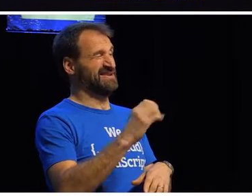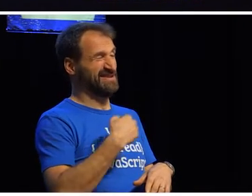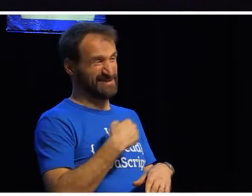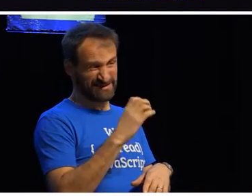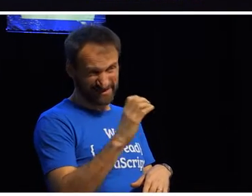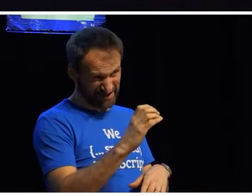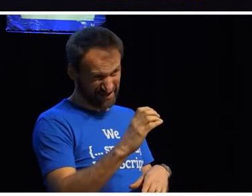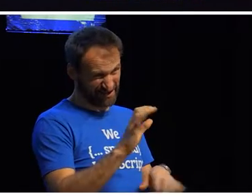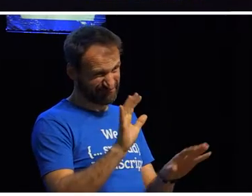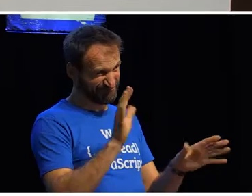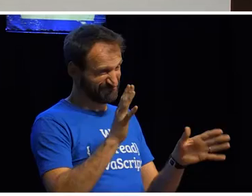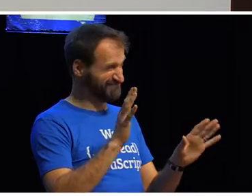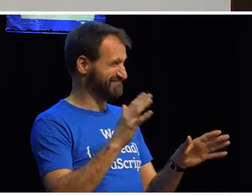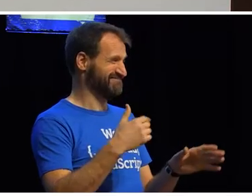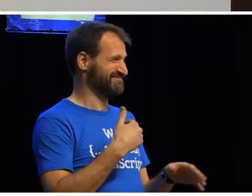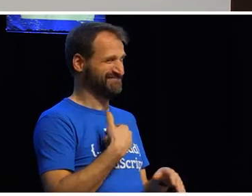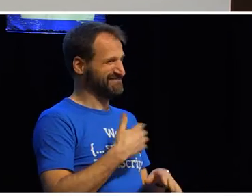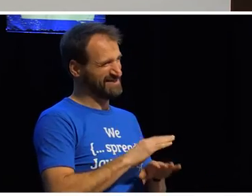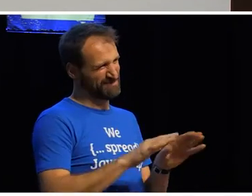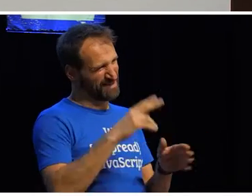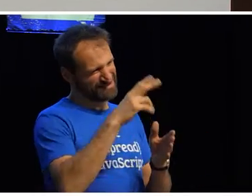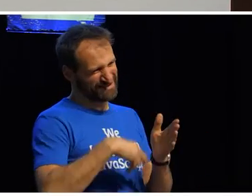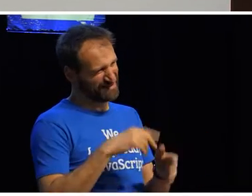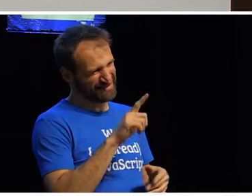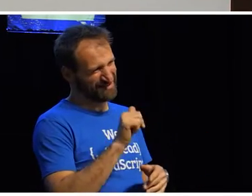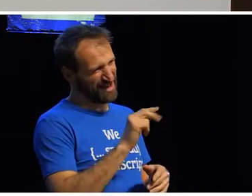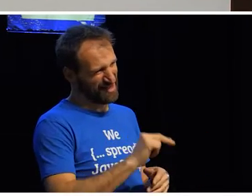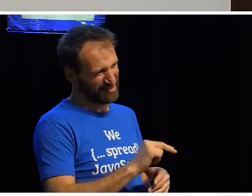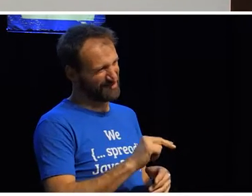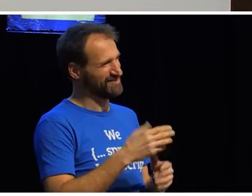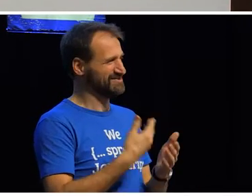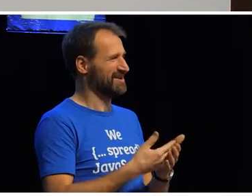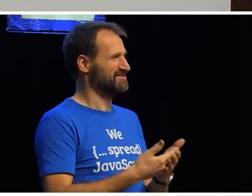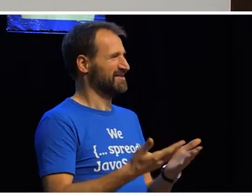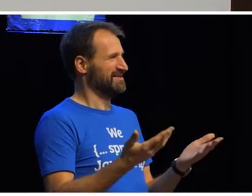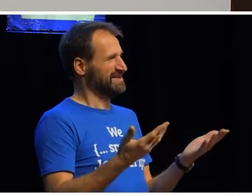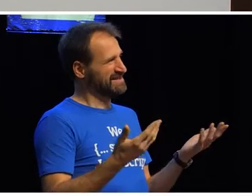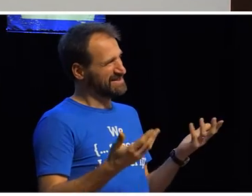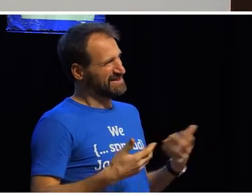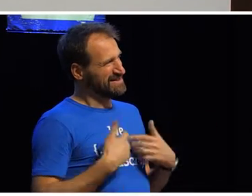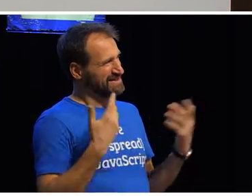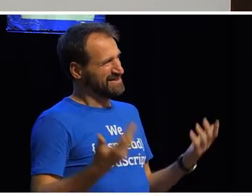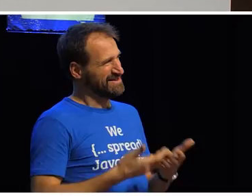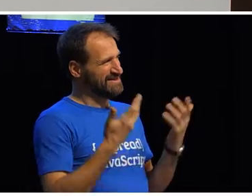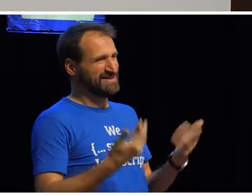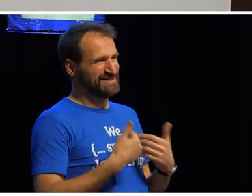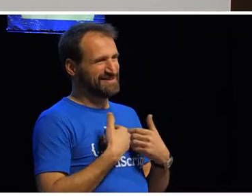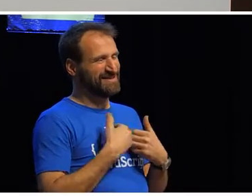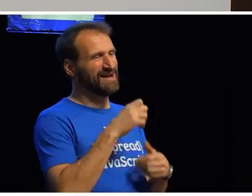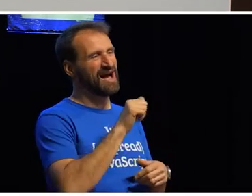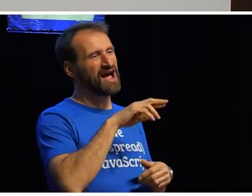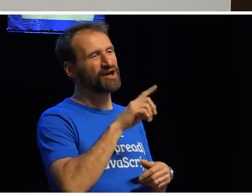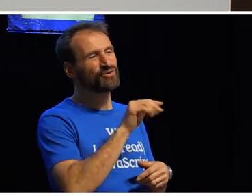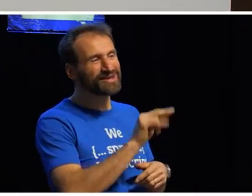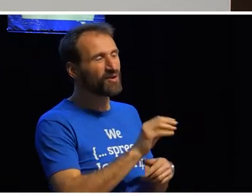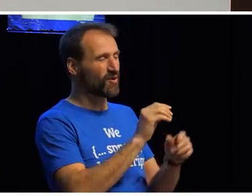didn't really, you know, I never really learned how to code in C. So I can flash my Arduino device with sample code, but I couldn't